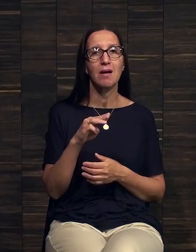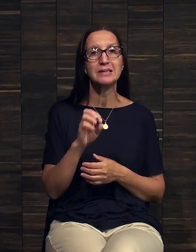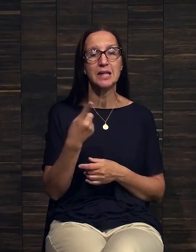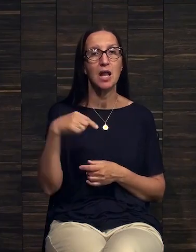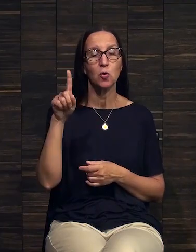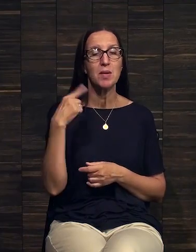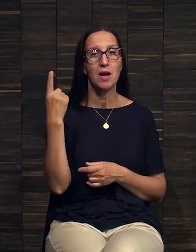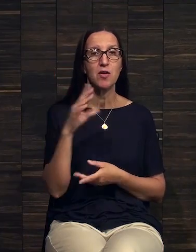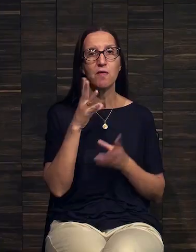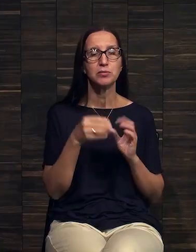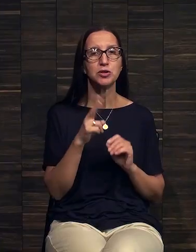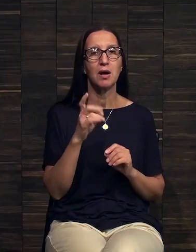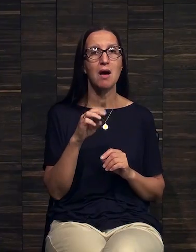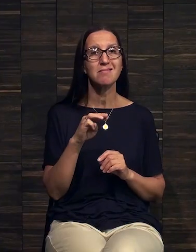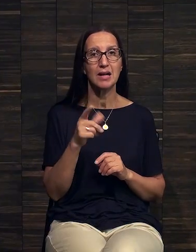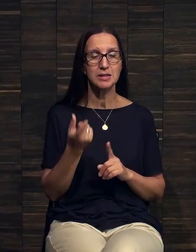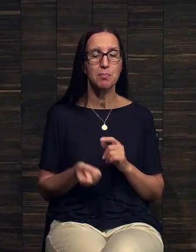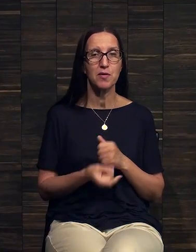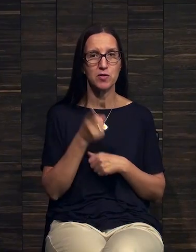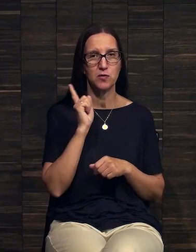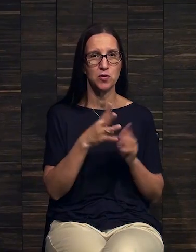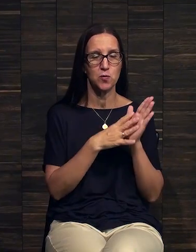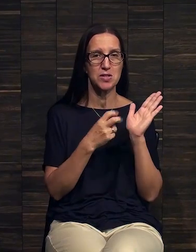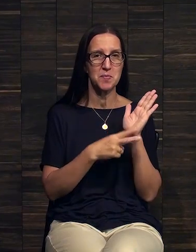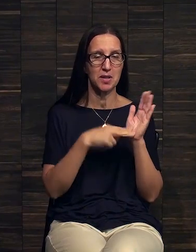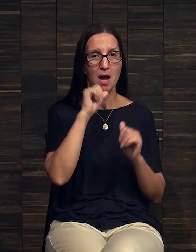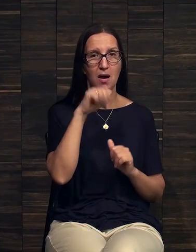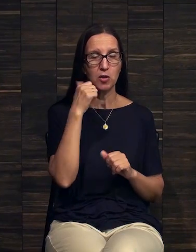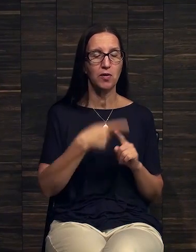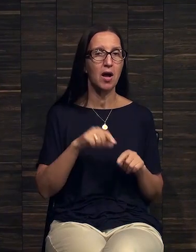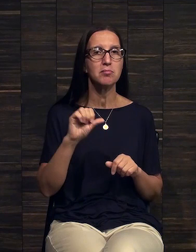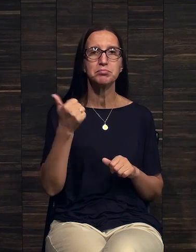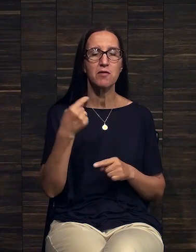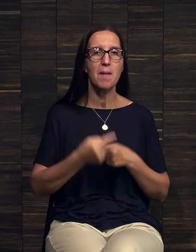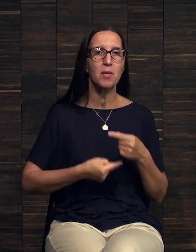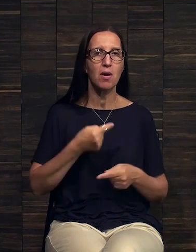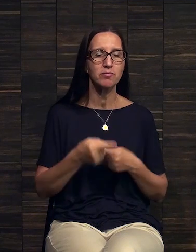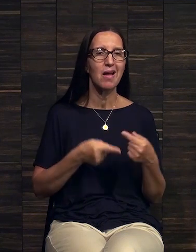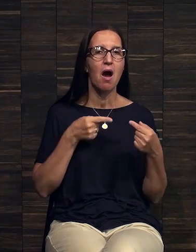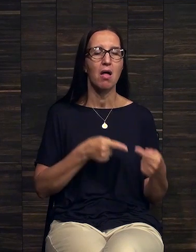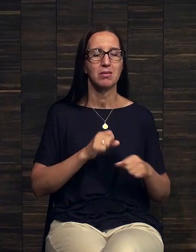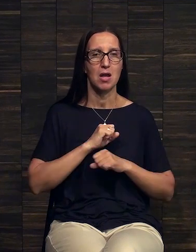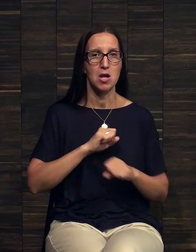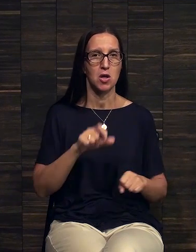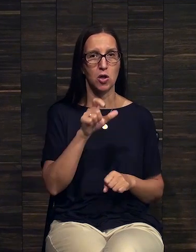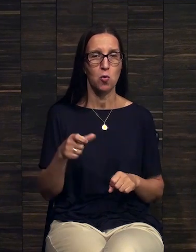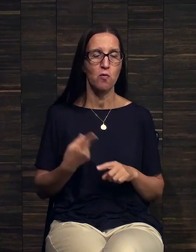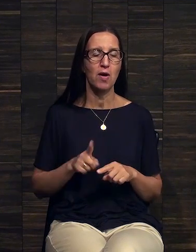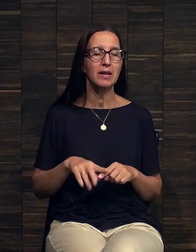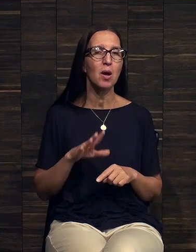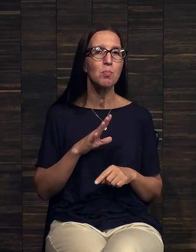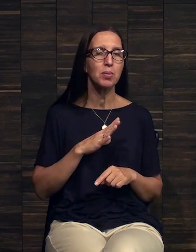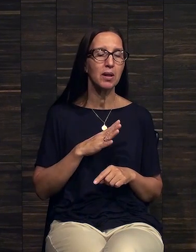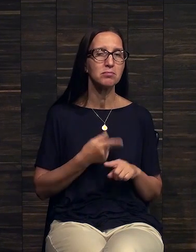the Punisher comics. It came into being in the 80s. This is the first generation